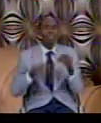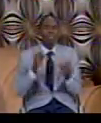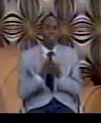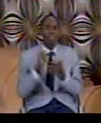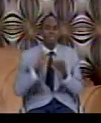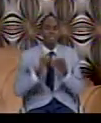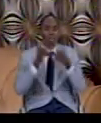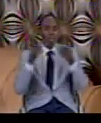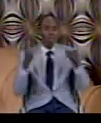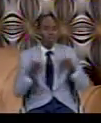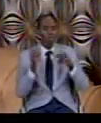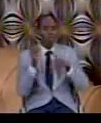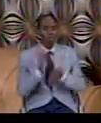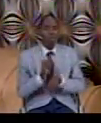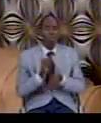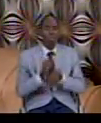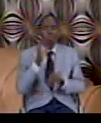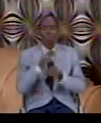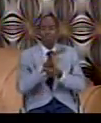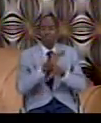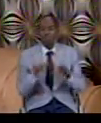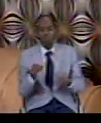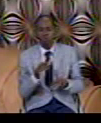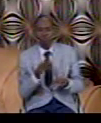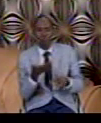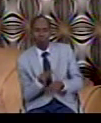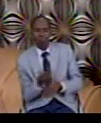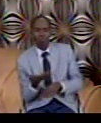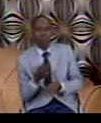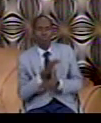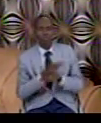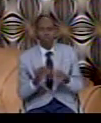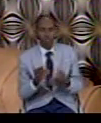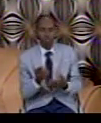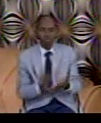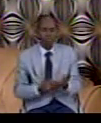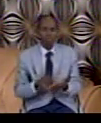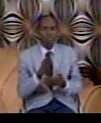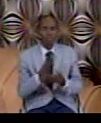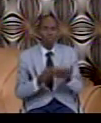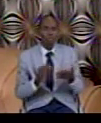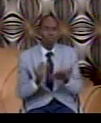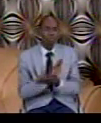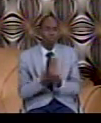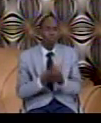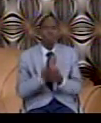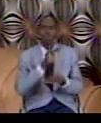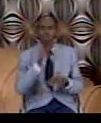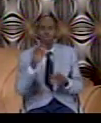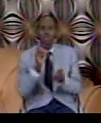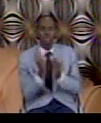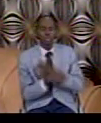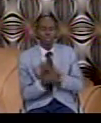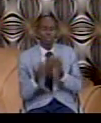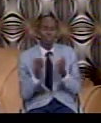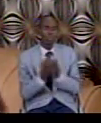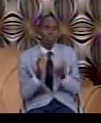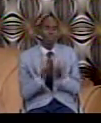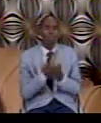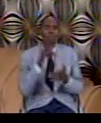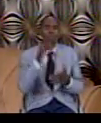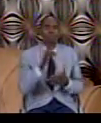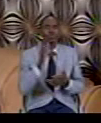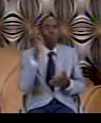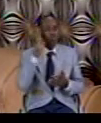place of work, if you don't compromise, if you don't sign this document, if you don't change that receipt, you're going